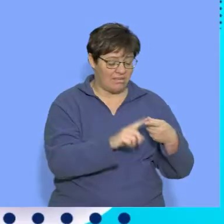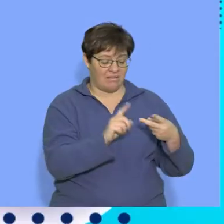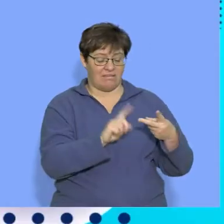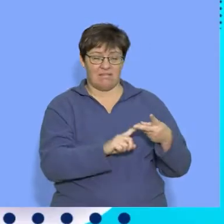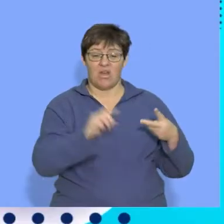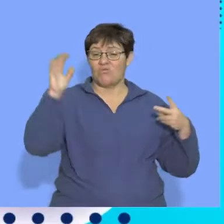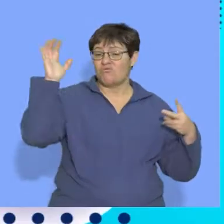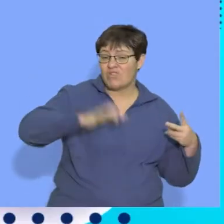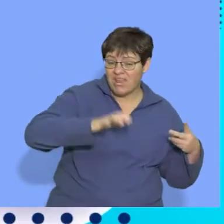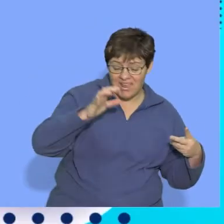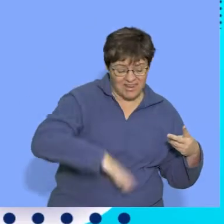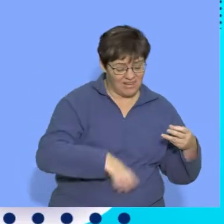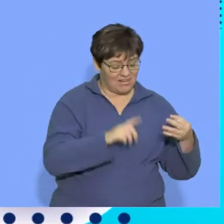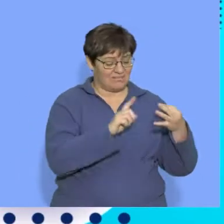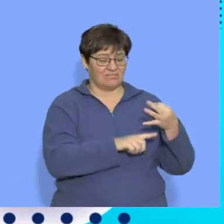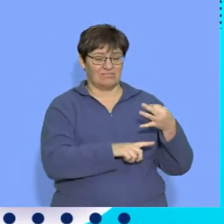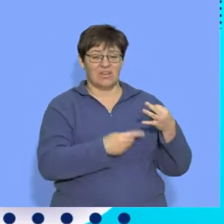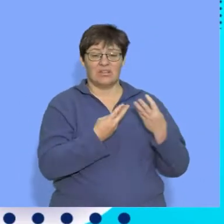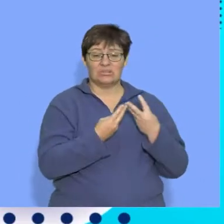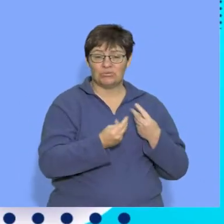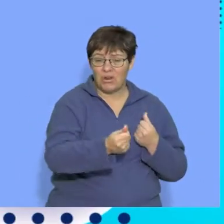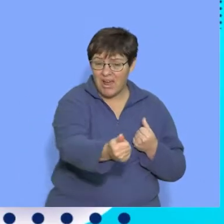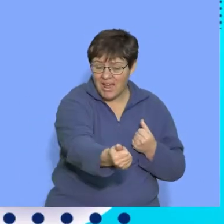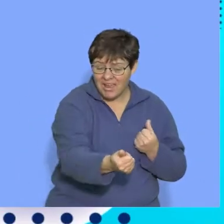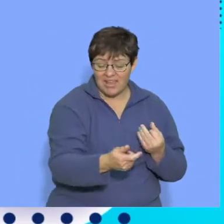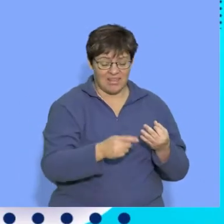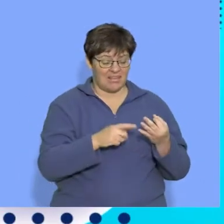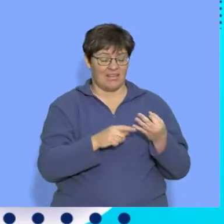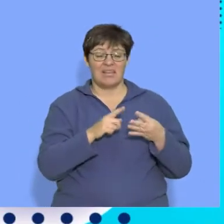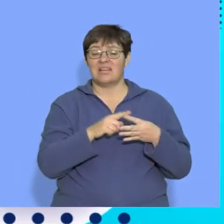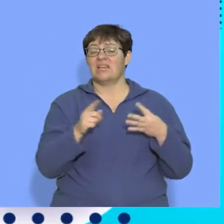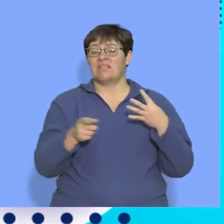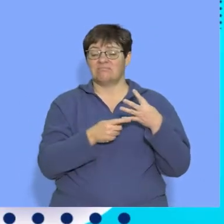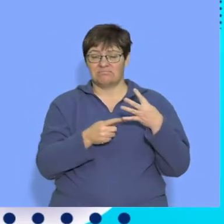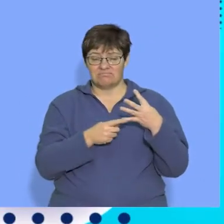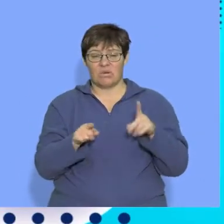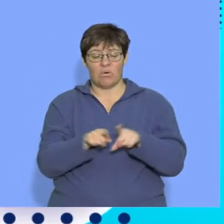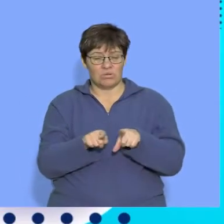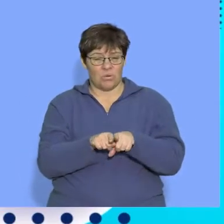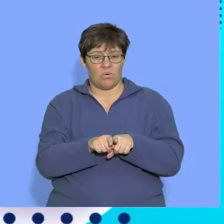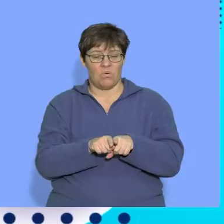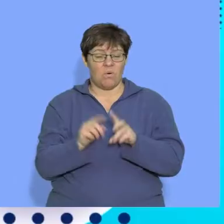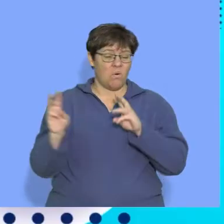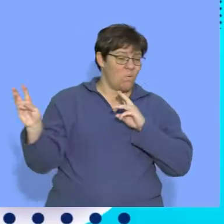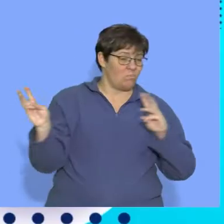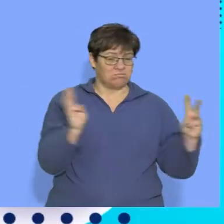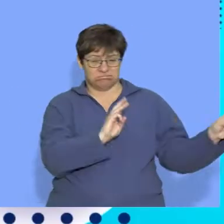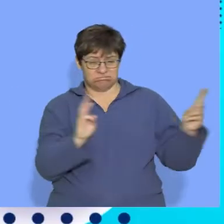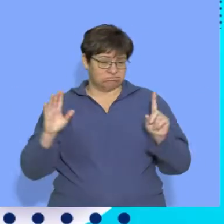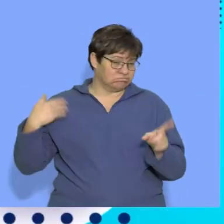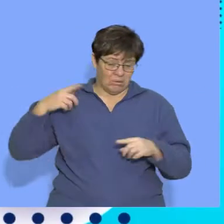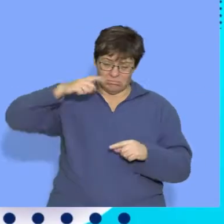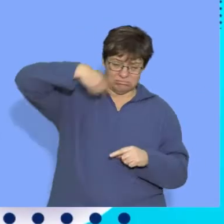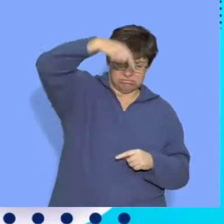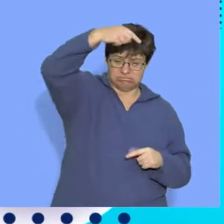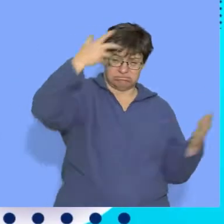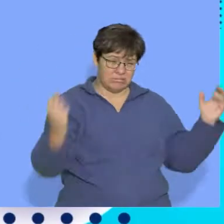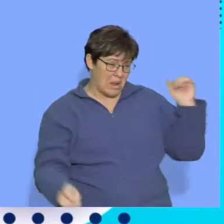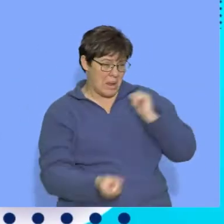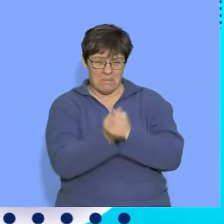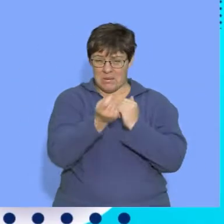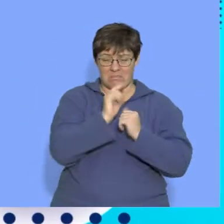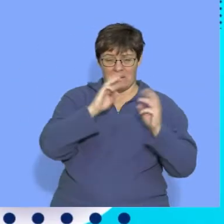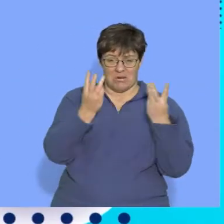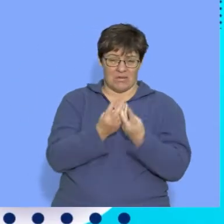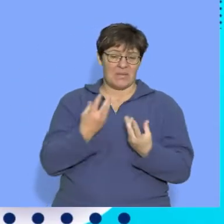rain, our drought, as well as the harsh weather conditions we see erratically occurring on Earth.